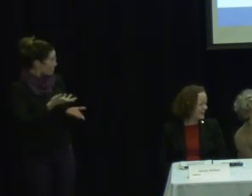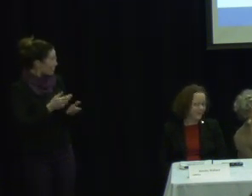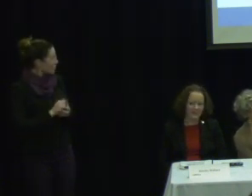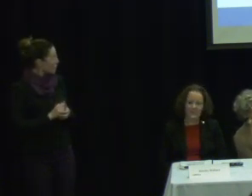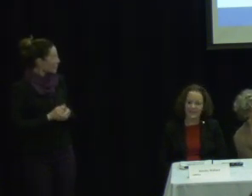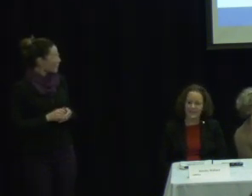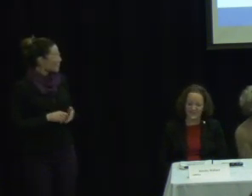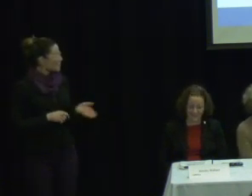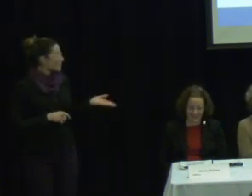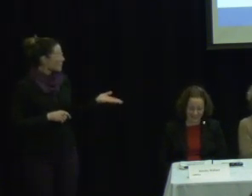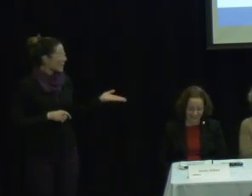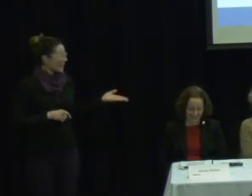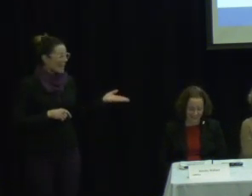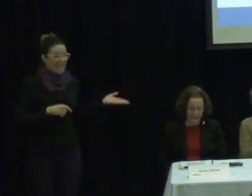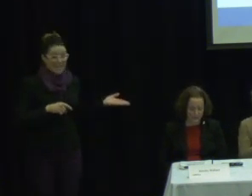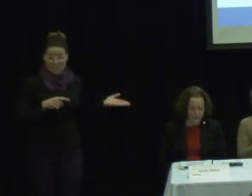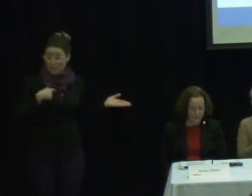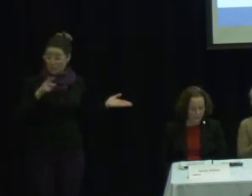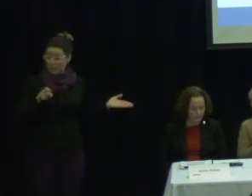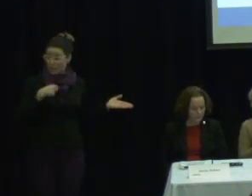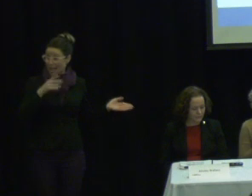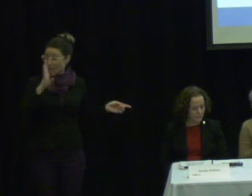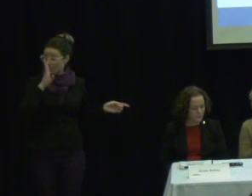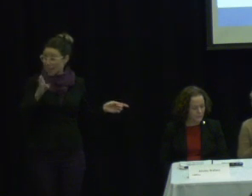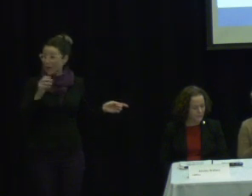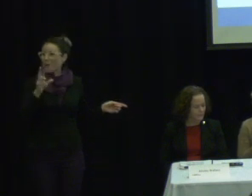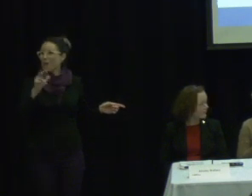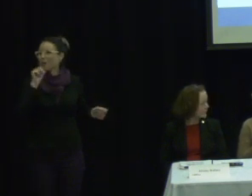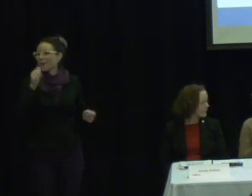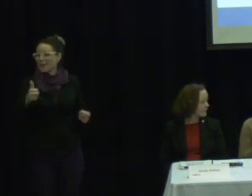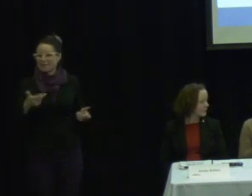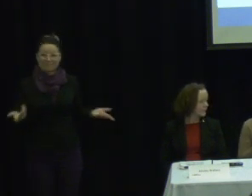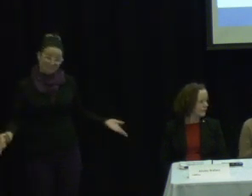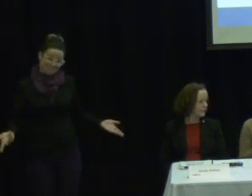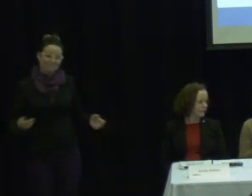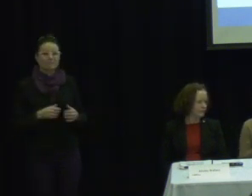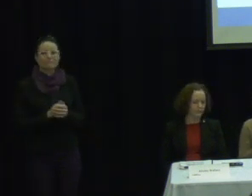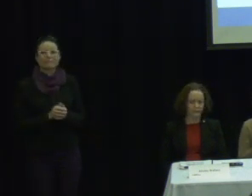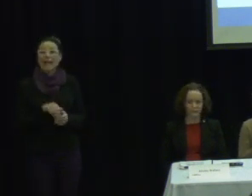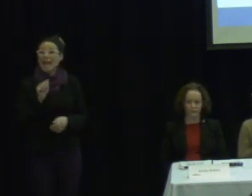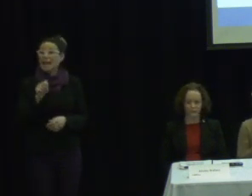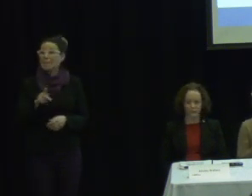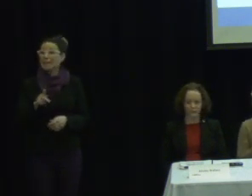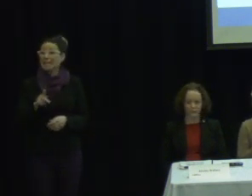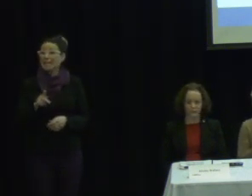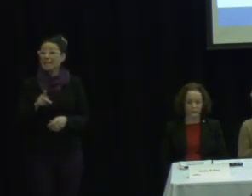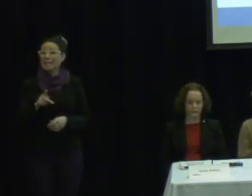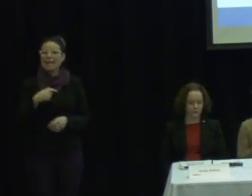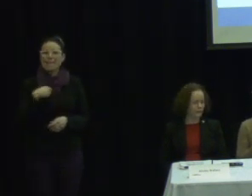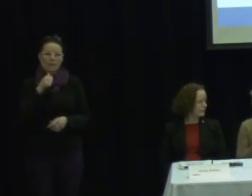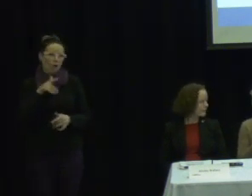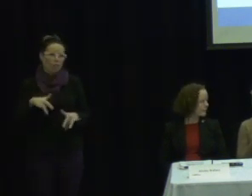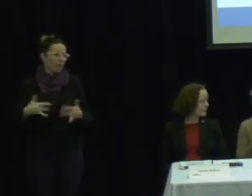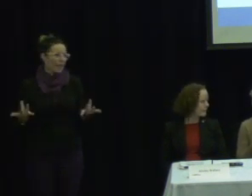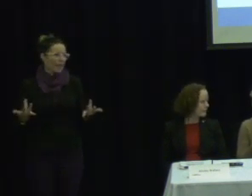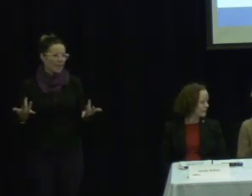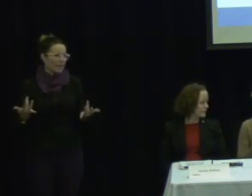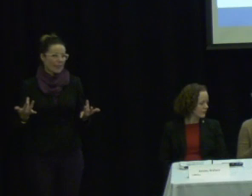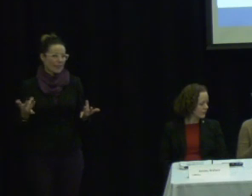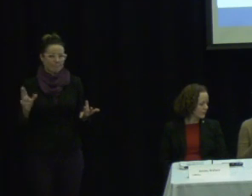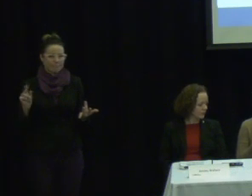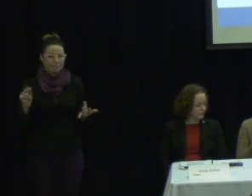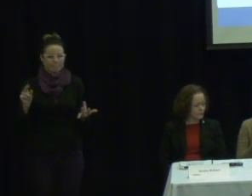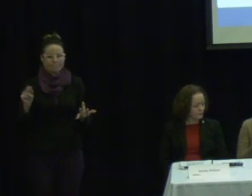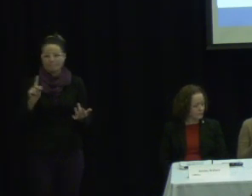How blunt shall I be? I think that AP has been disappointing. The enrollments aren't where